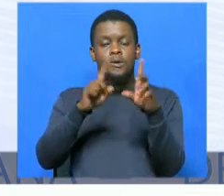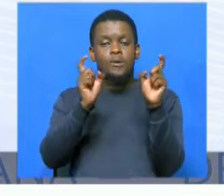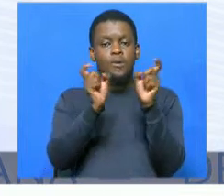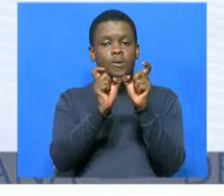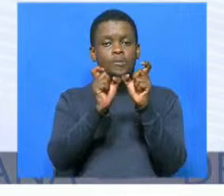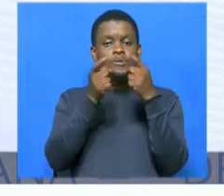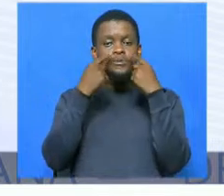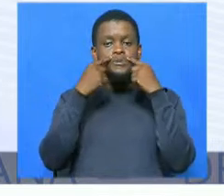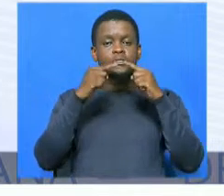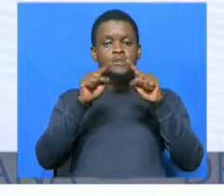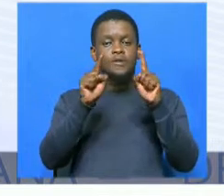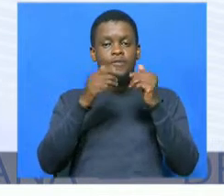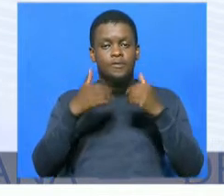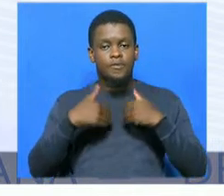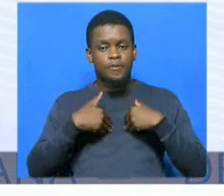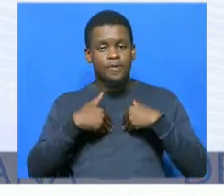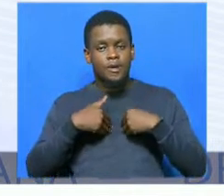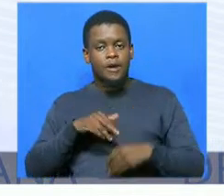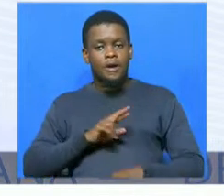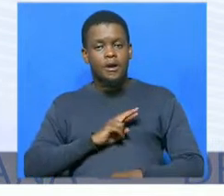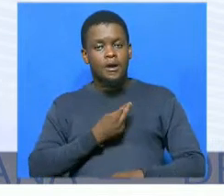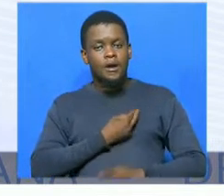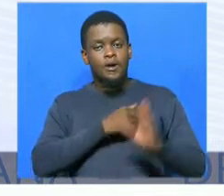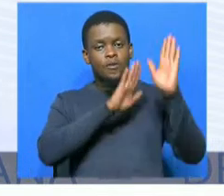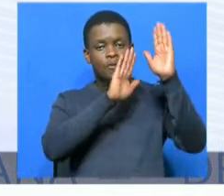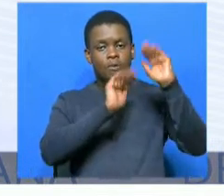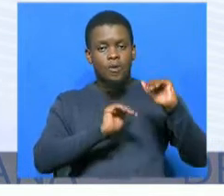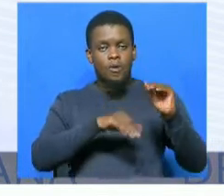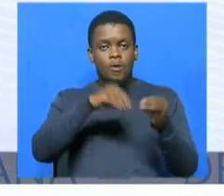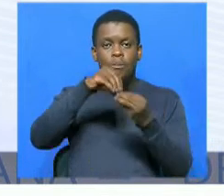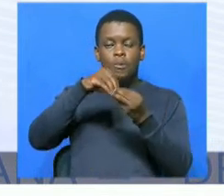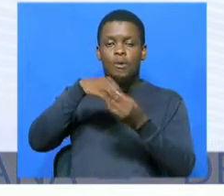successful. We expected athletes from Gaborone and surrounding areas should